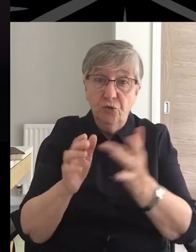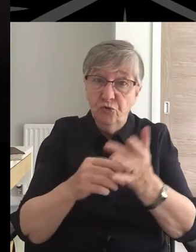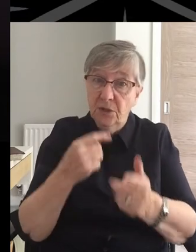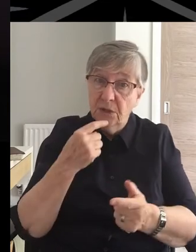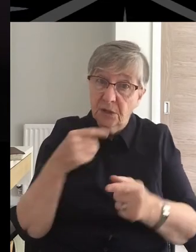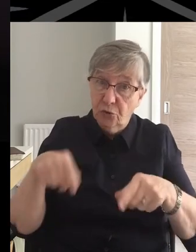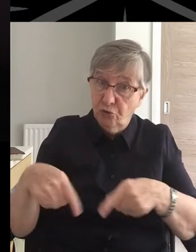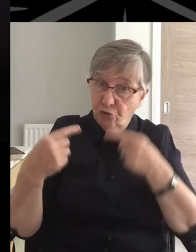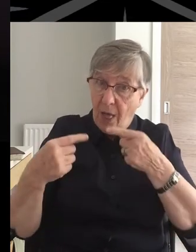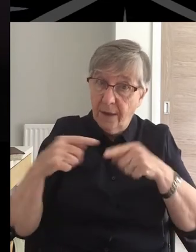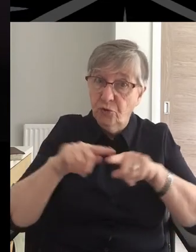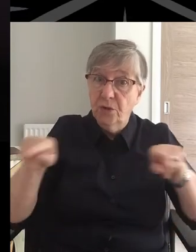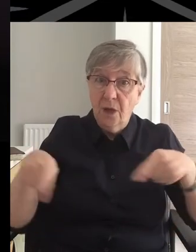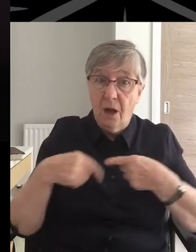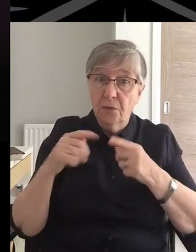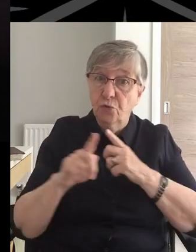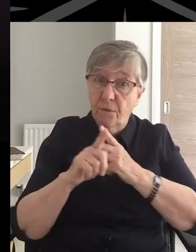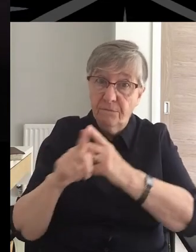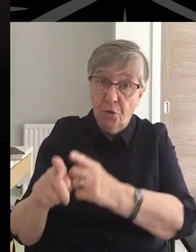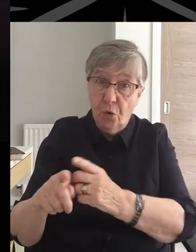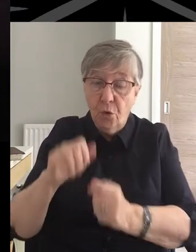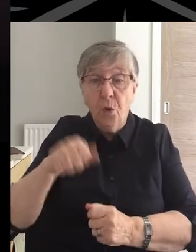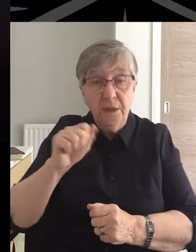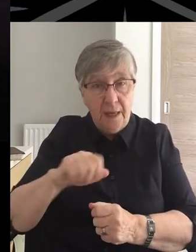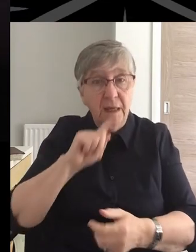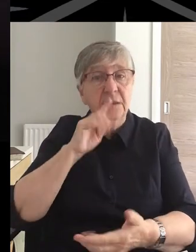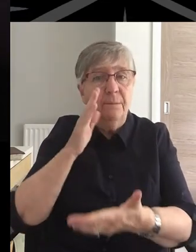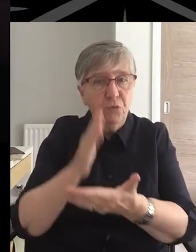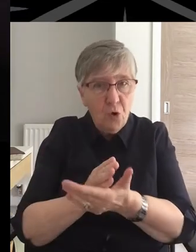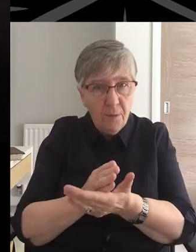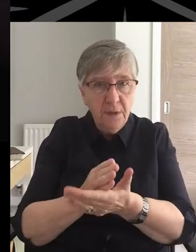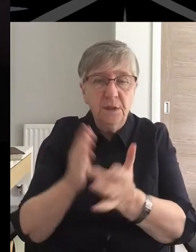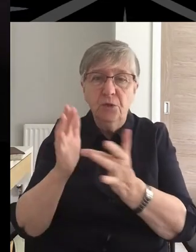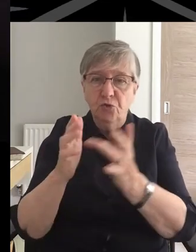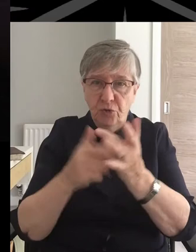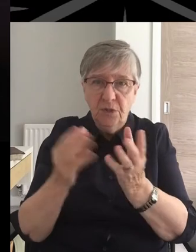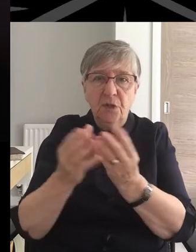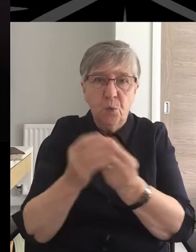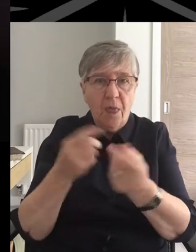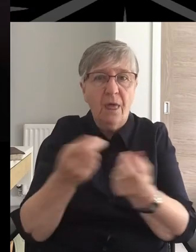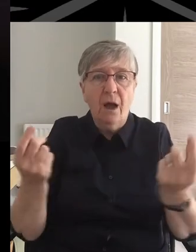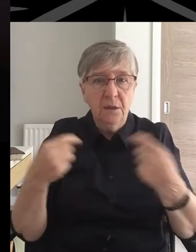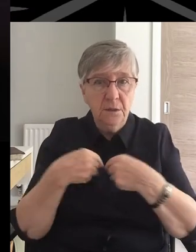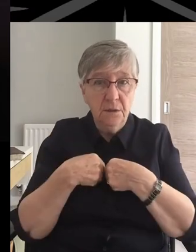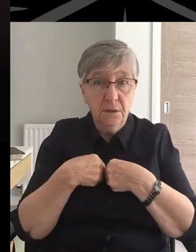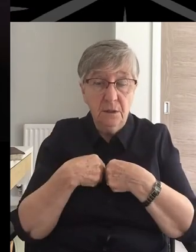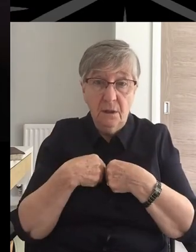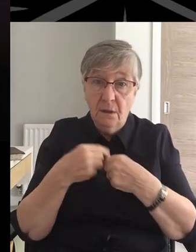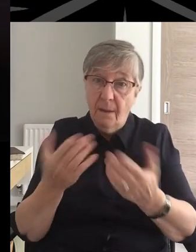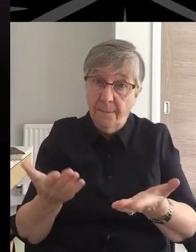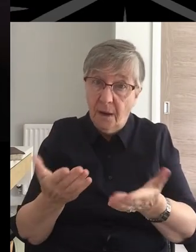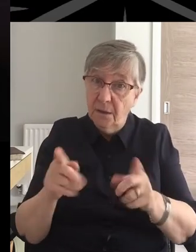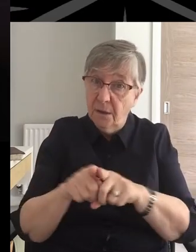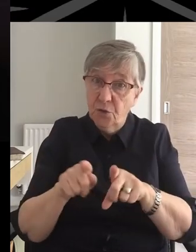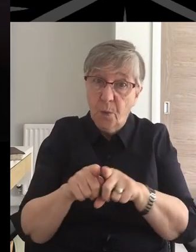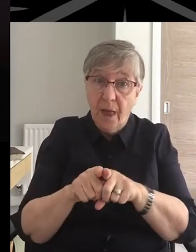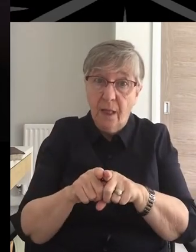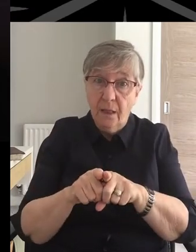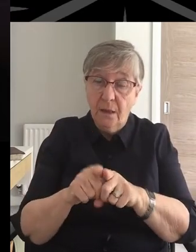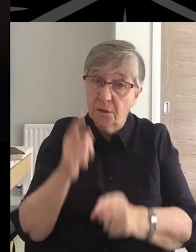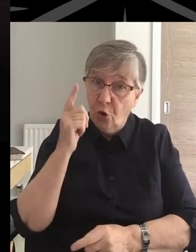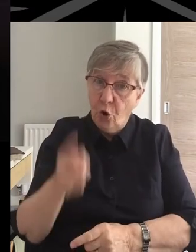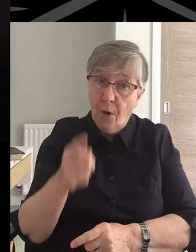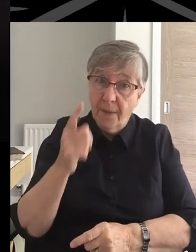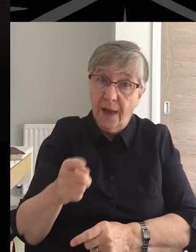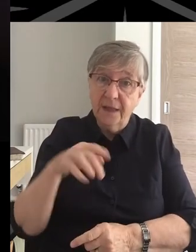follow. Yes, there are the promises that he will be with us. But basic to his call is the command that